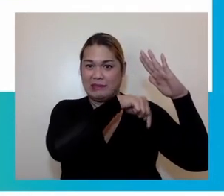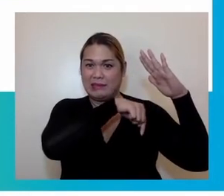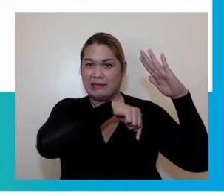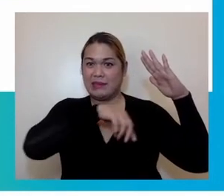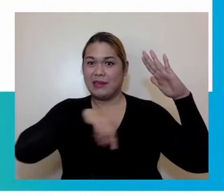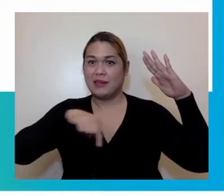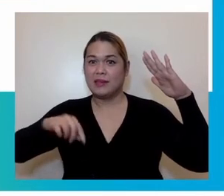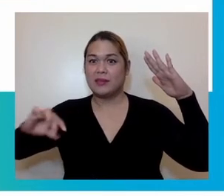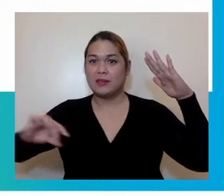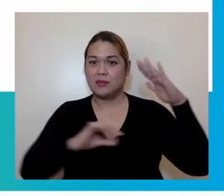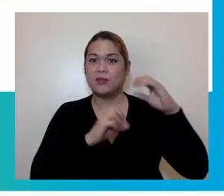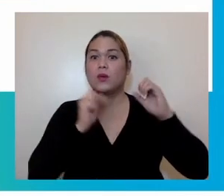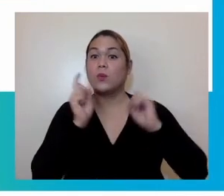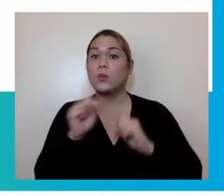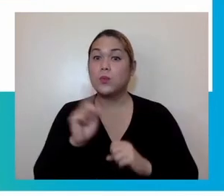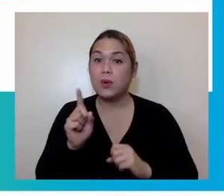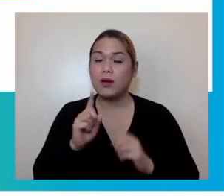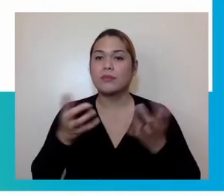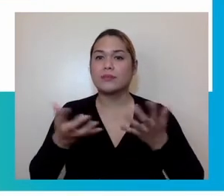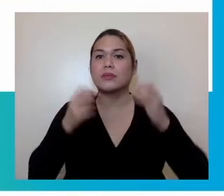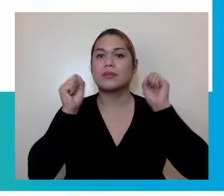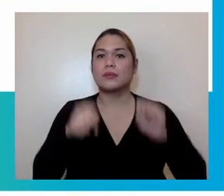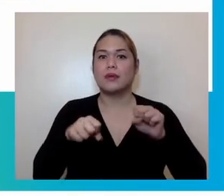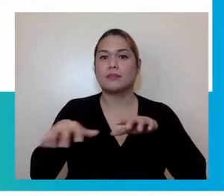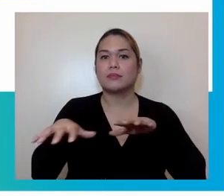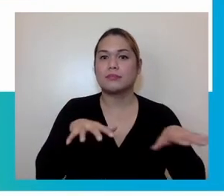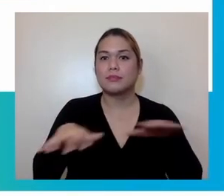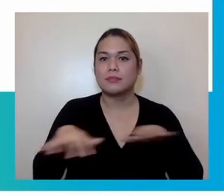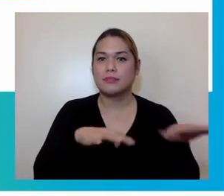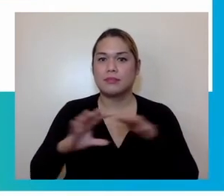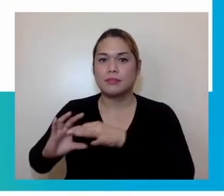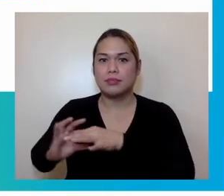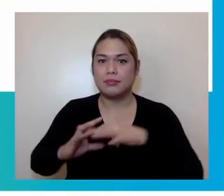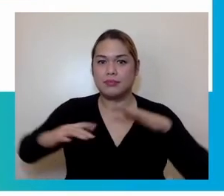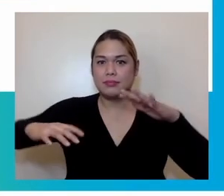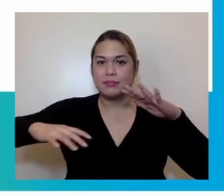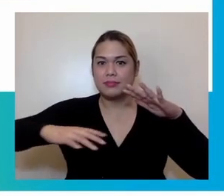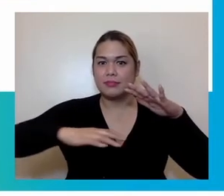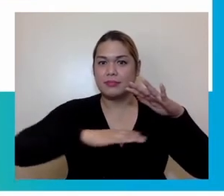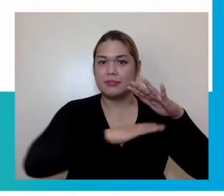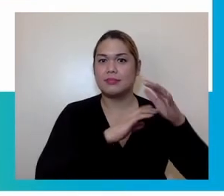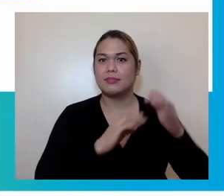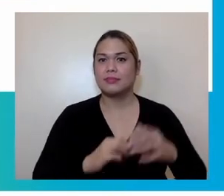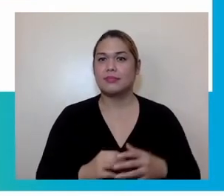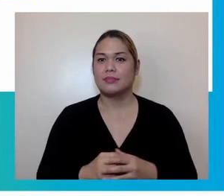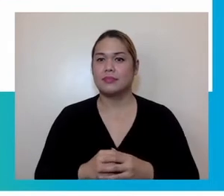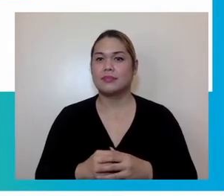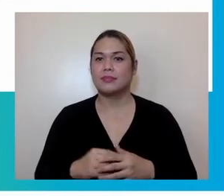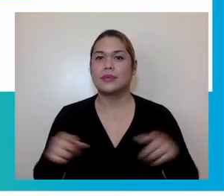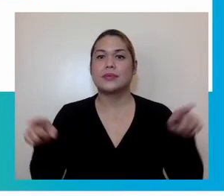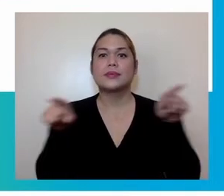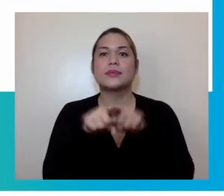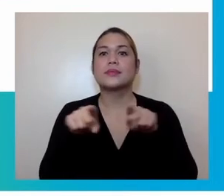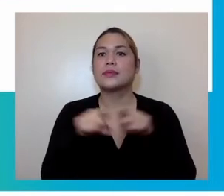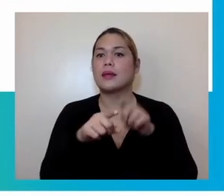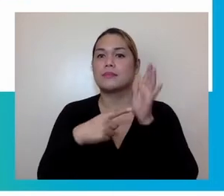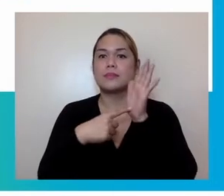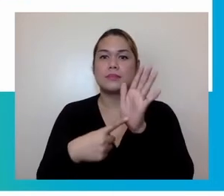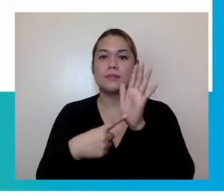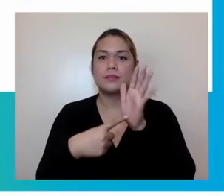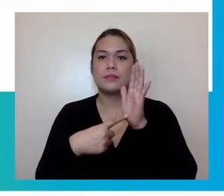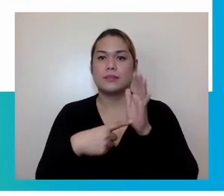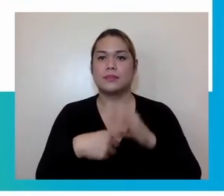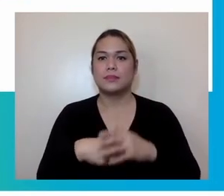know, experience from Pohang, Basel in Europe also show this. Earthquake can also